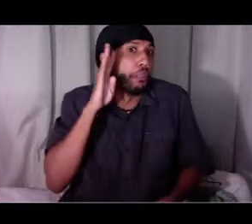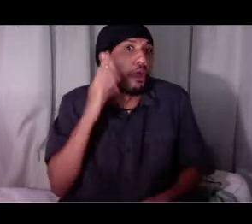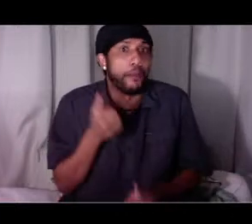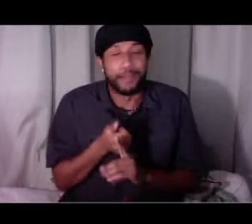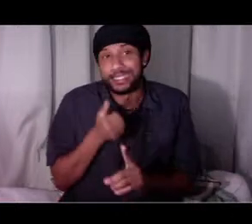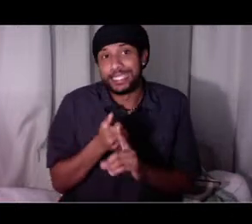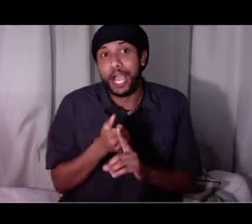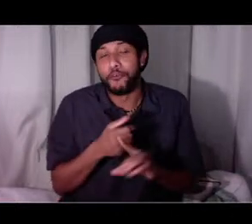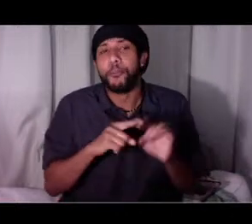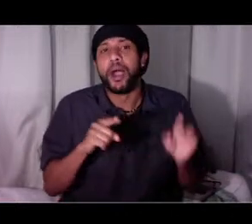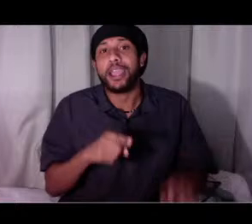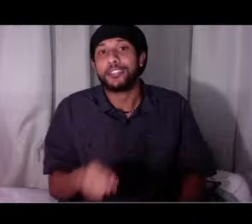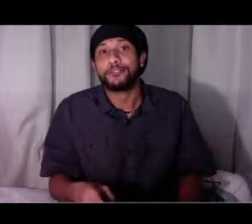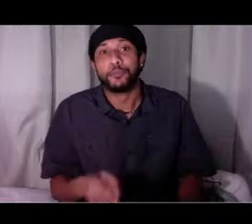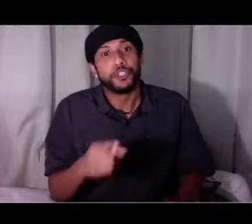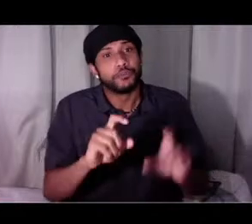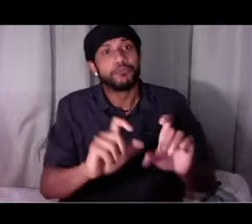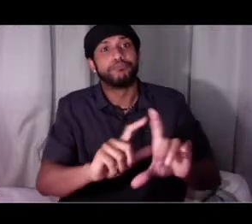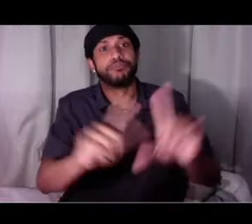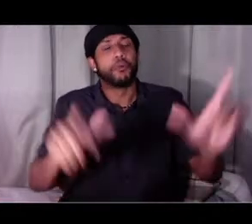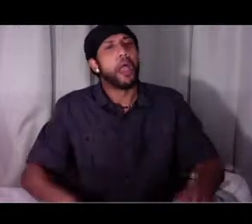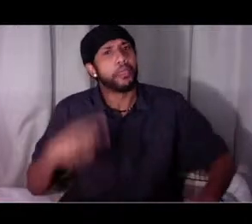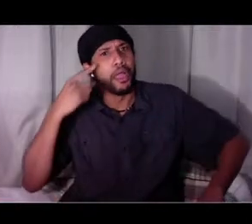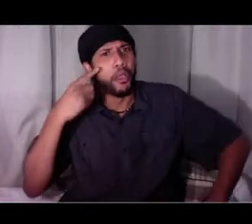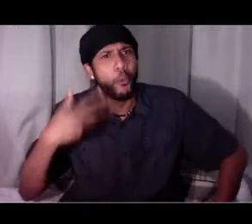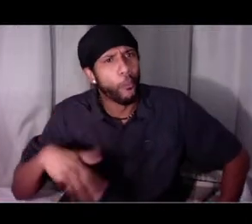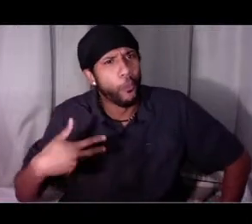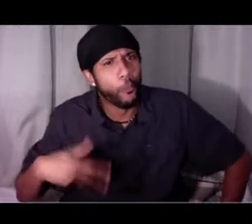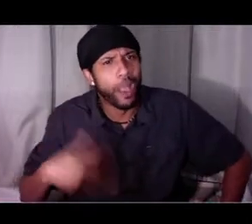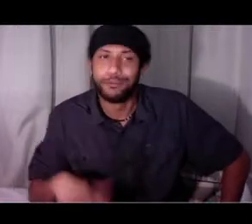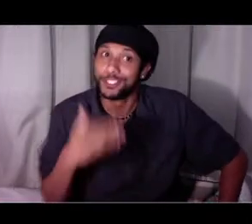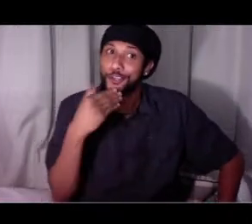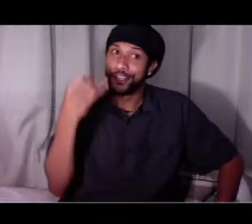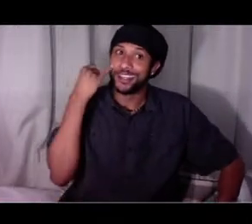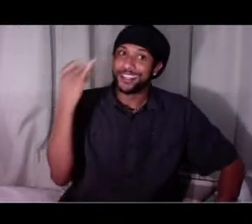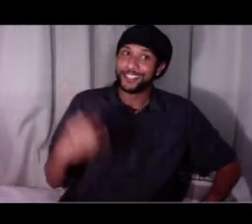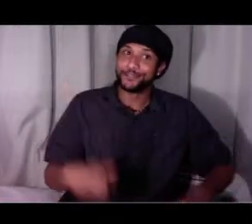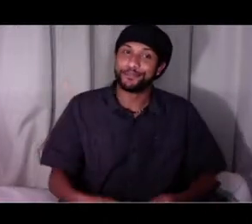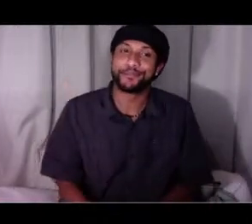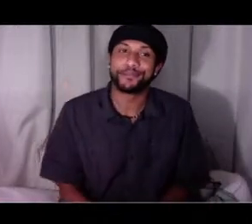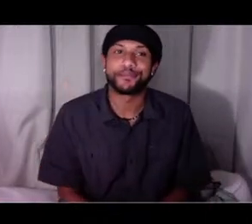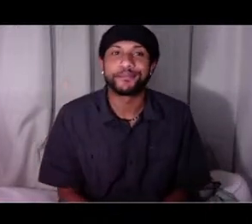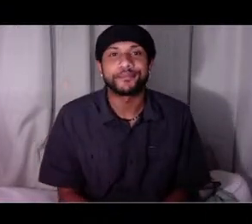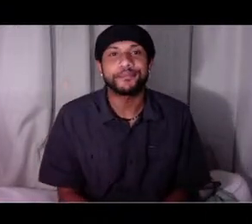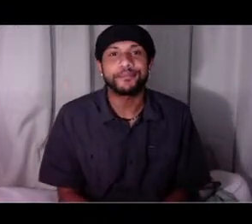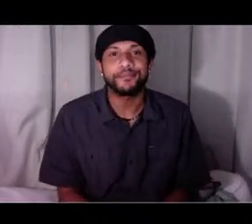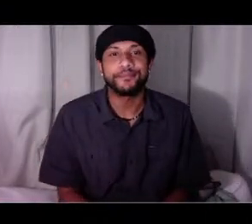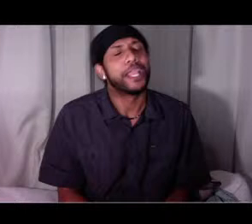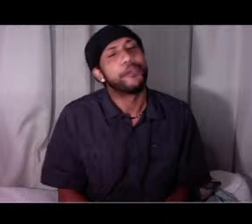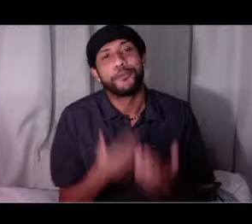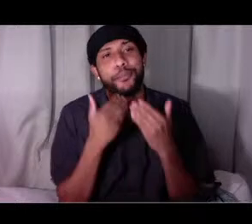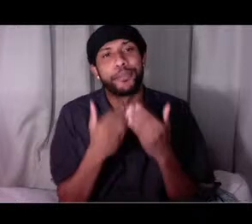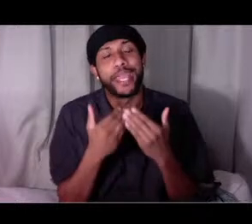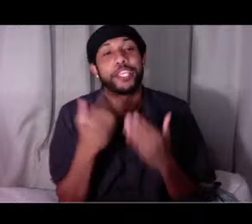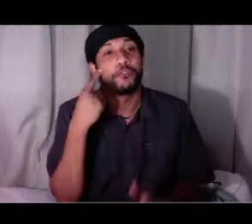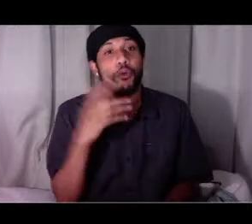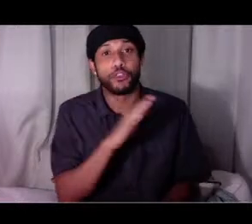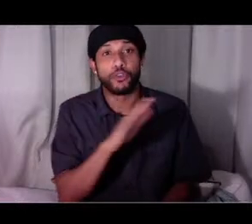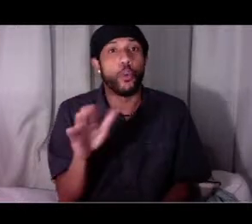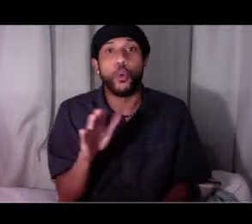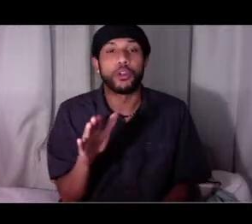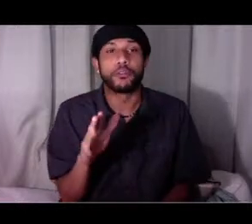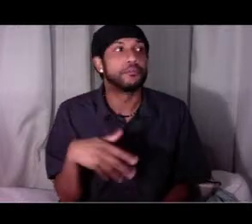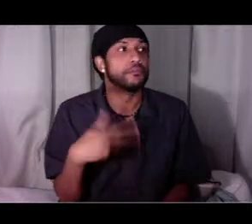but once you had them up I'm thinking wow that is that is a good idea so uh thank you for your for bringing